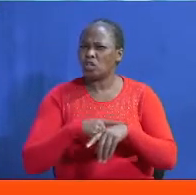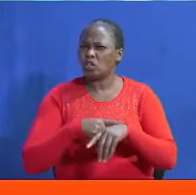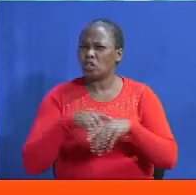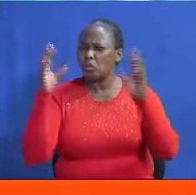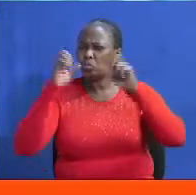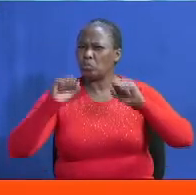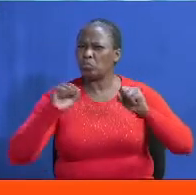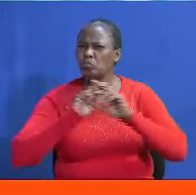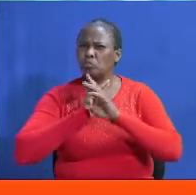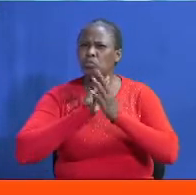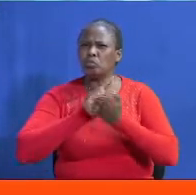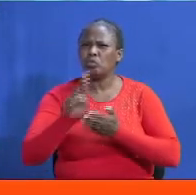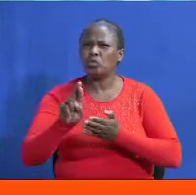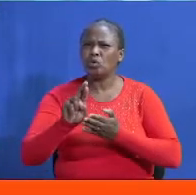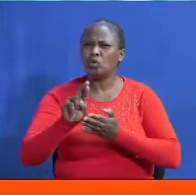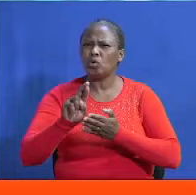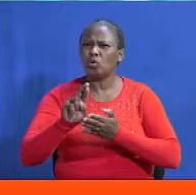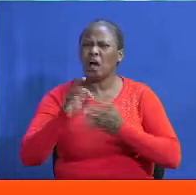in August